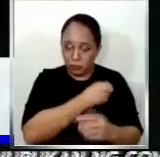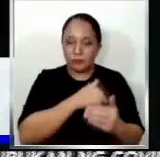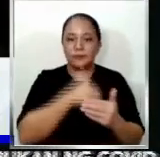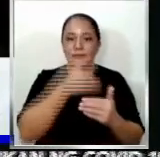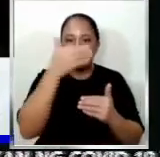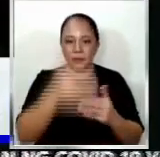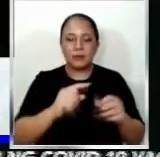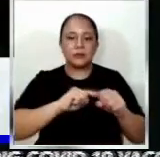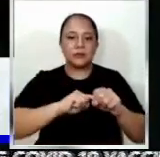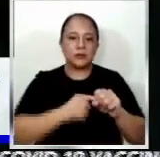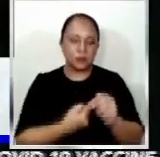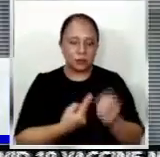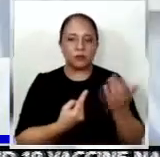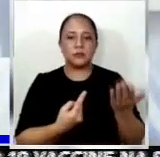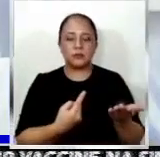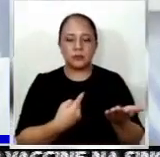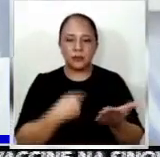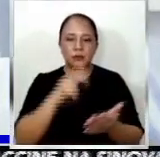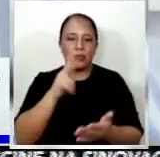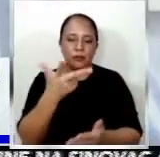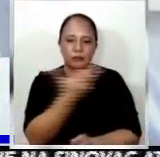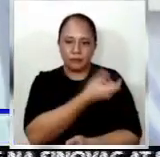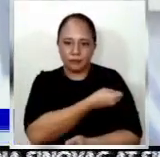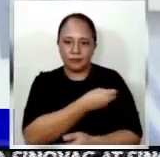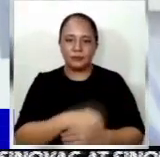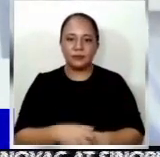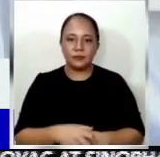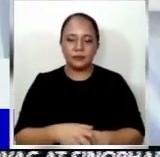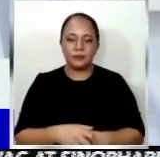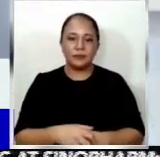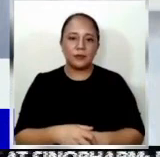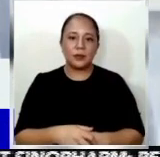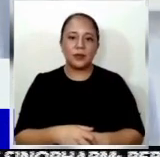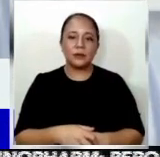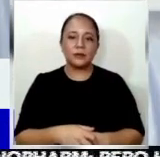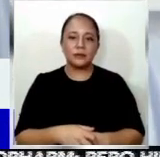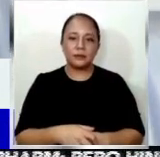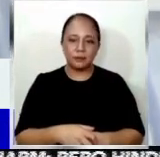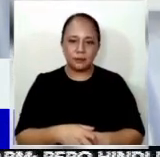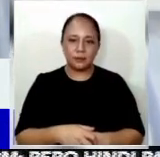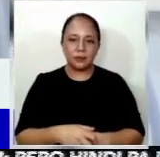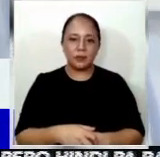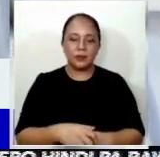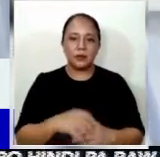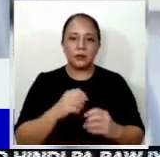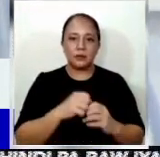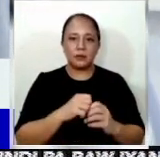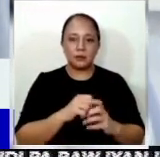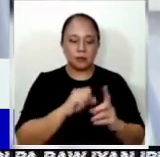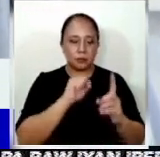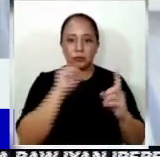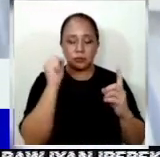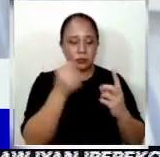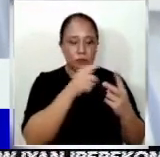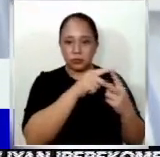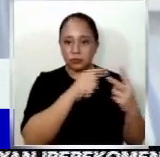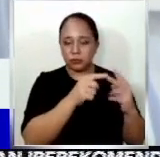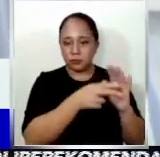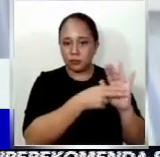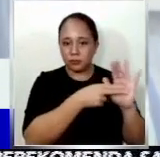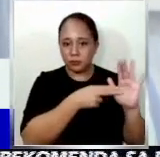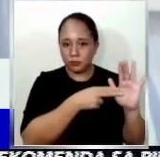ang pagbibigay ng third dose. In the case of the two inactivated vaccines produced by Sinovac